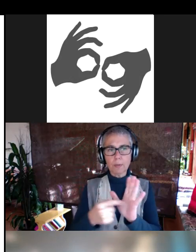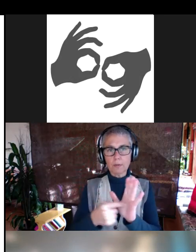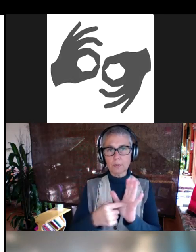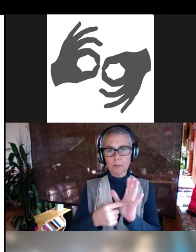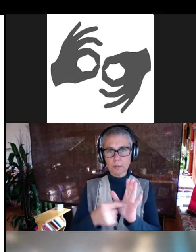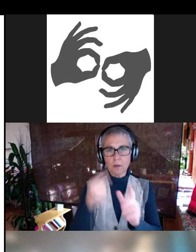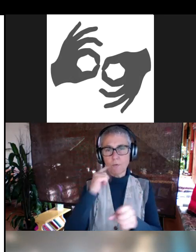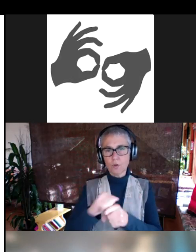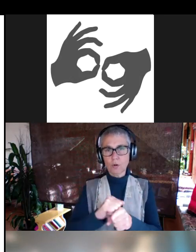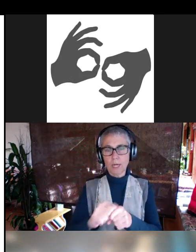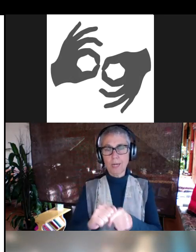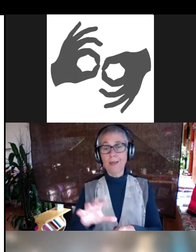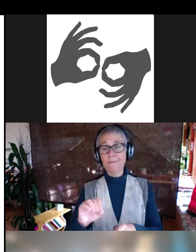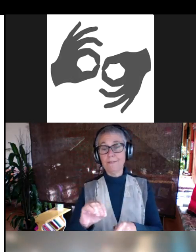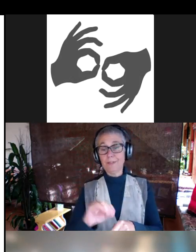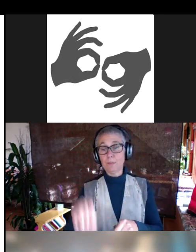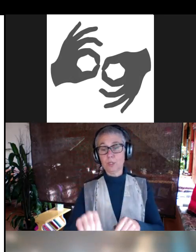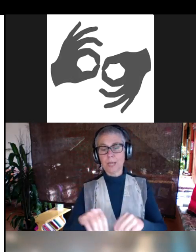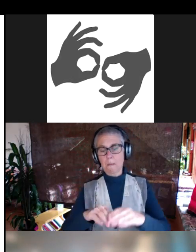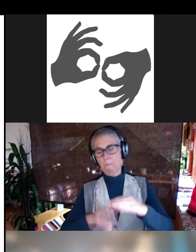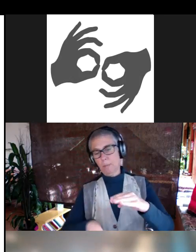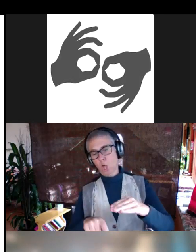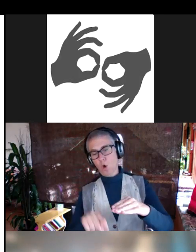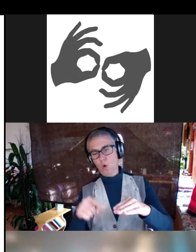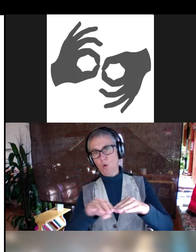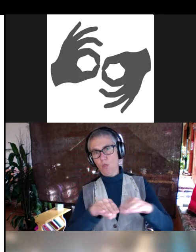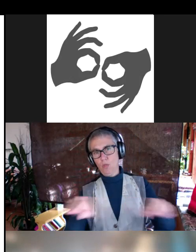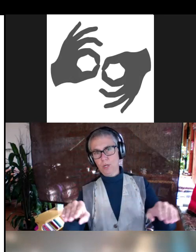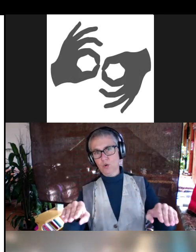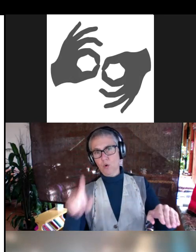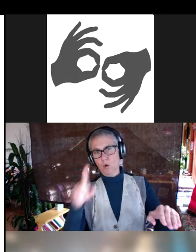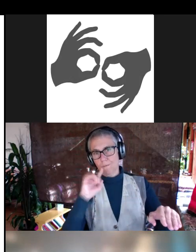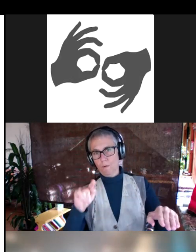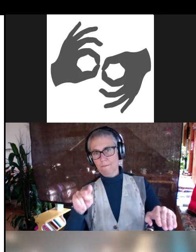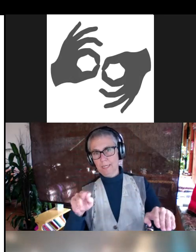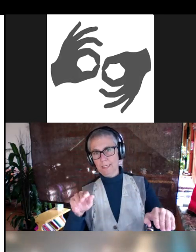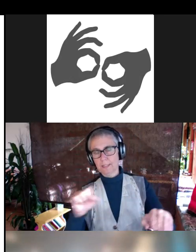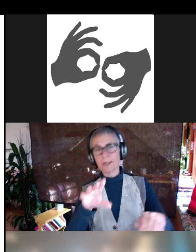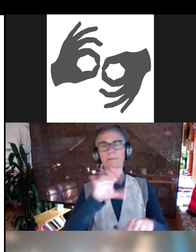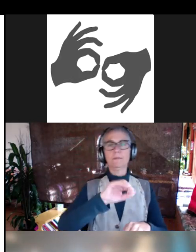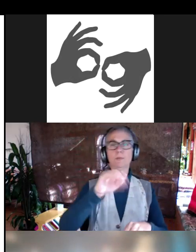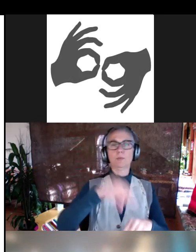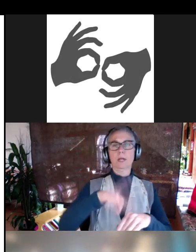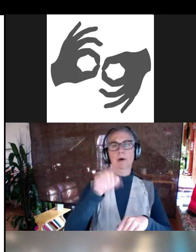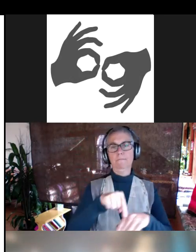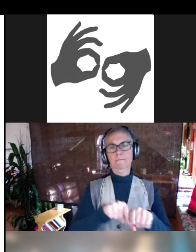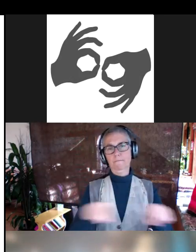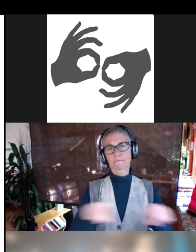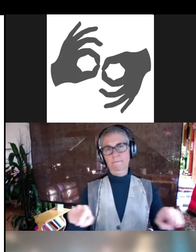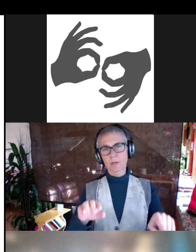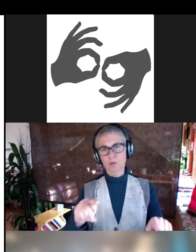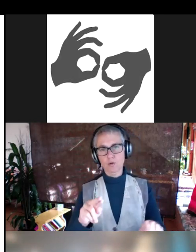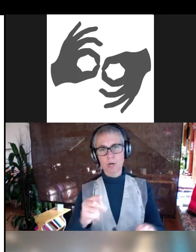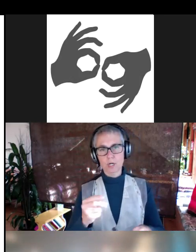below some threshold, so some threshold of fitness, and 50% will be above that threshold. And then we're going